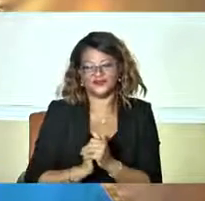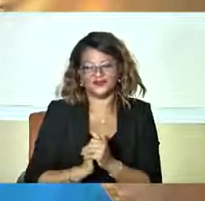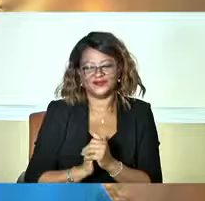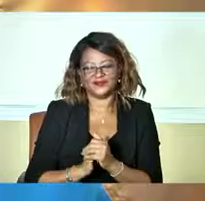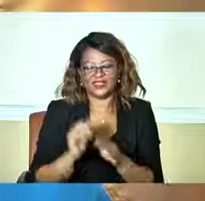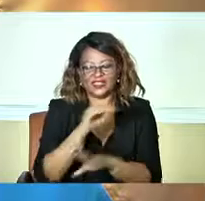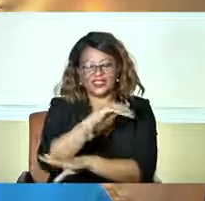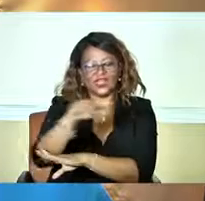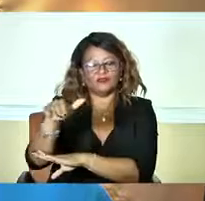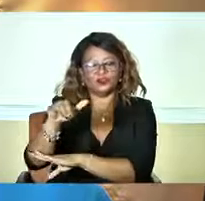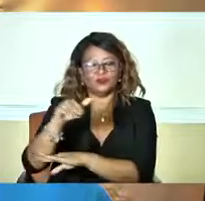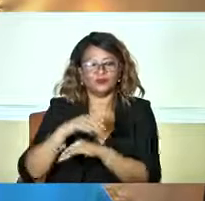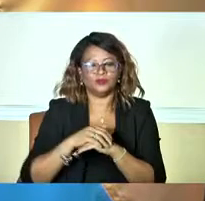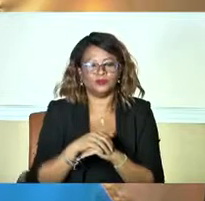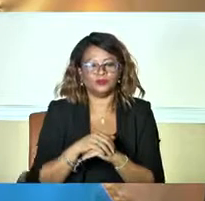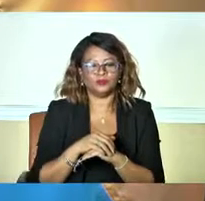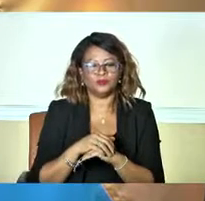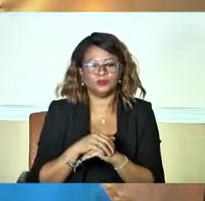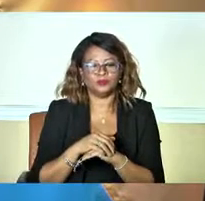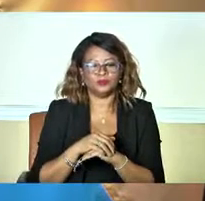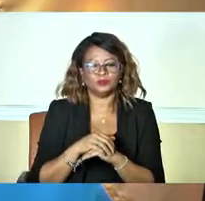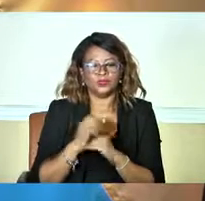Good afternoon. In its